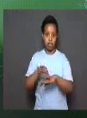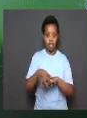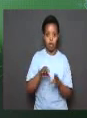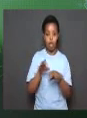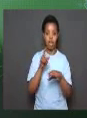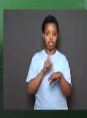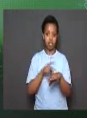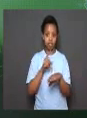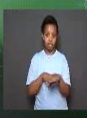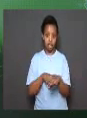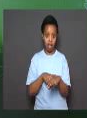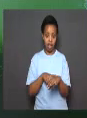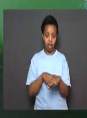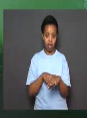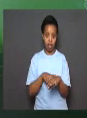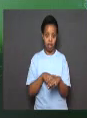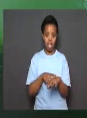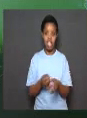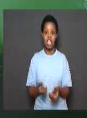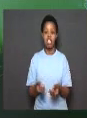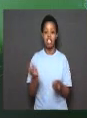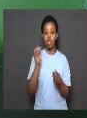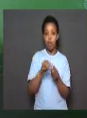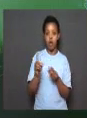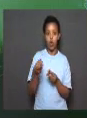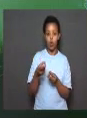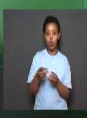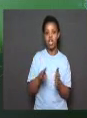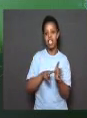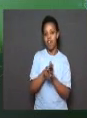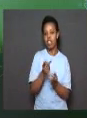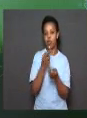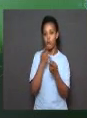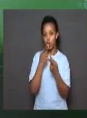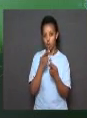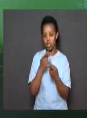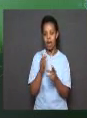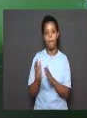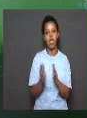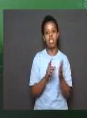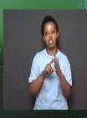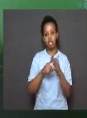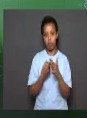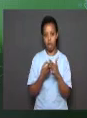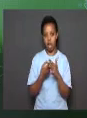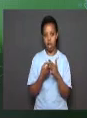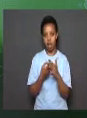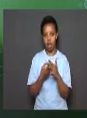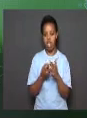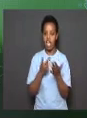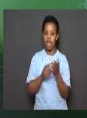cell, it synthesizes more viral proteins, including